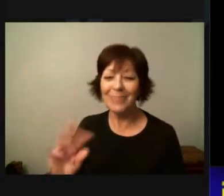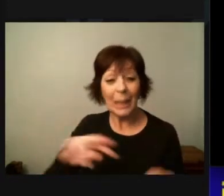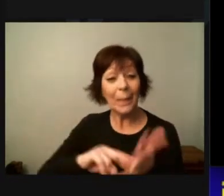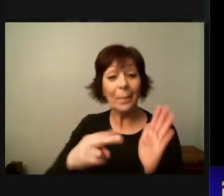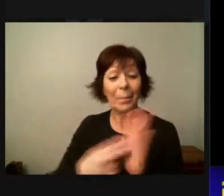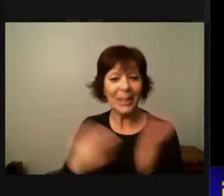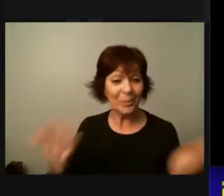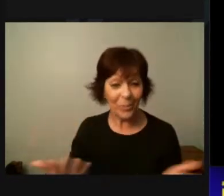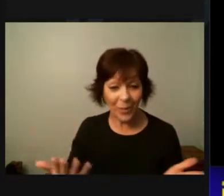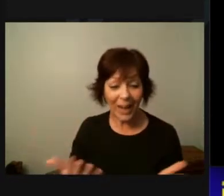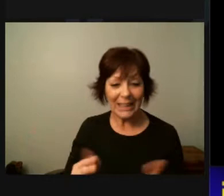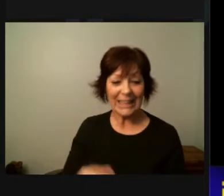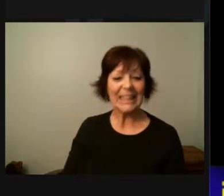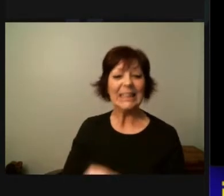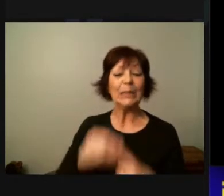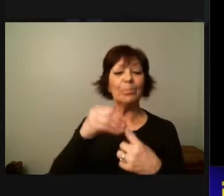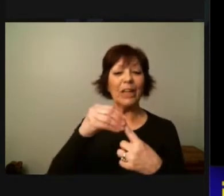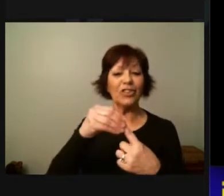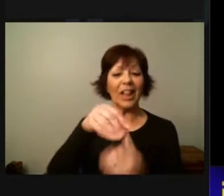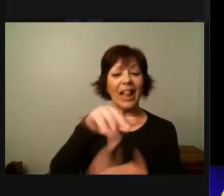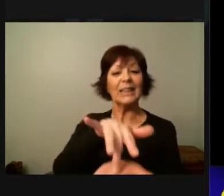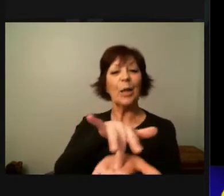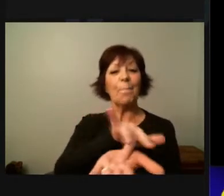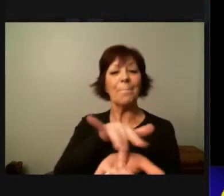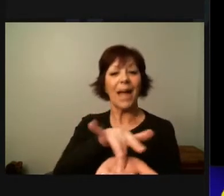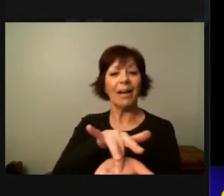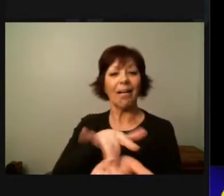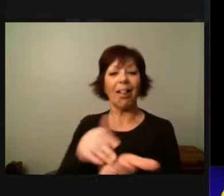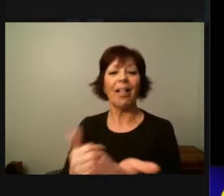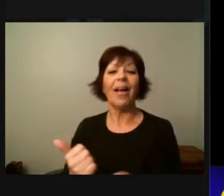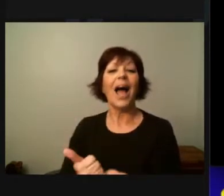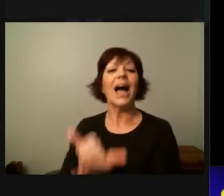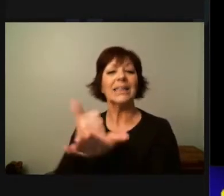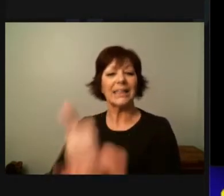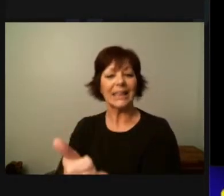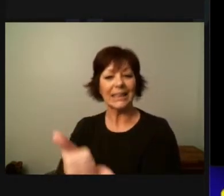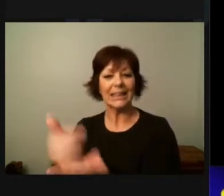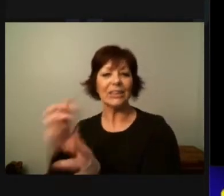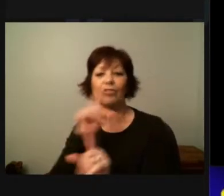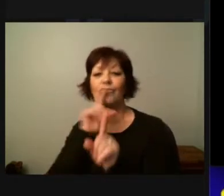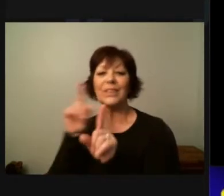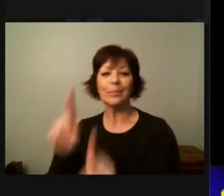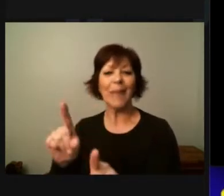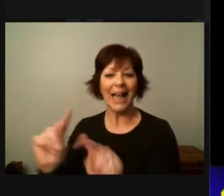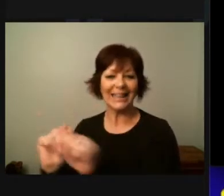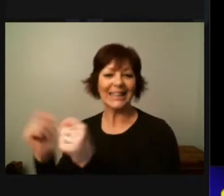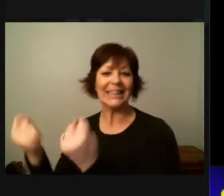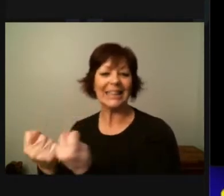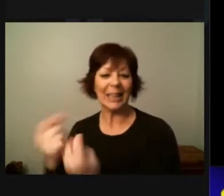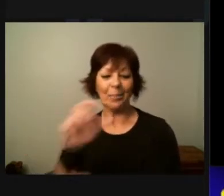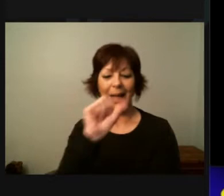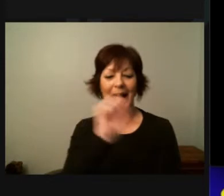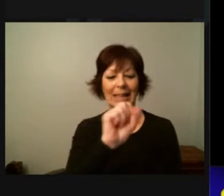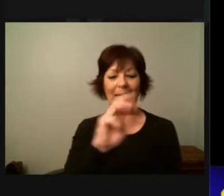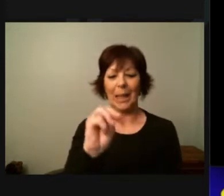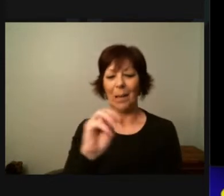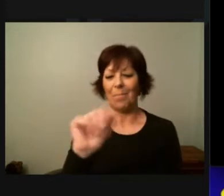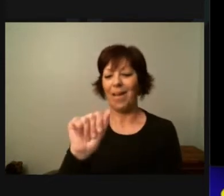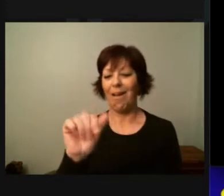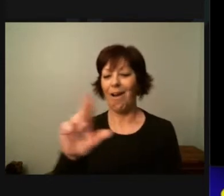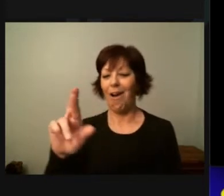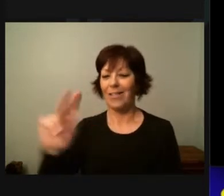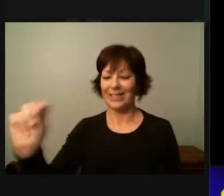for the Specialized Medical Assistance Response Team, which is Erie